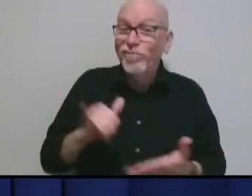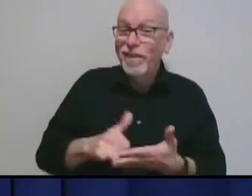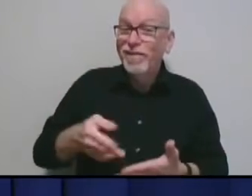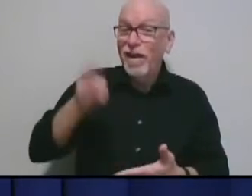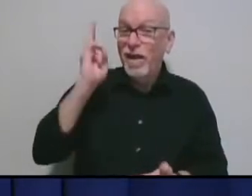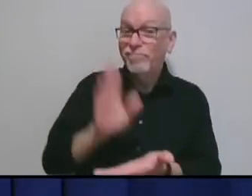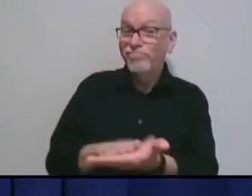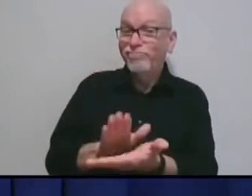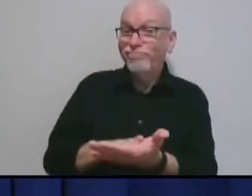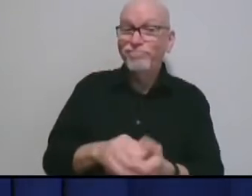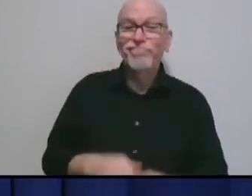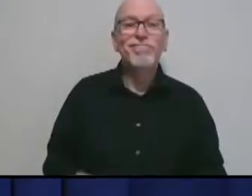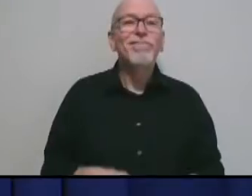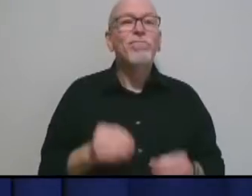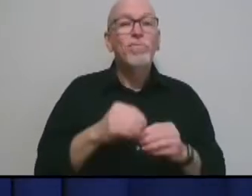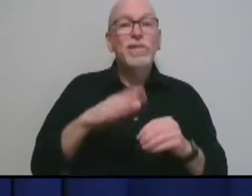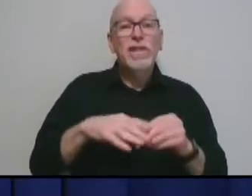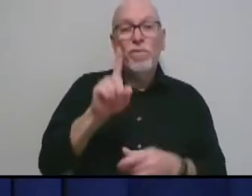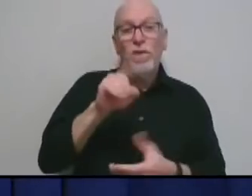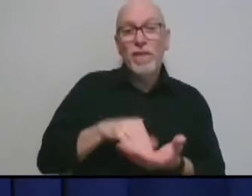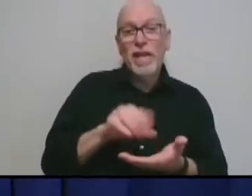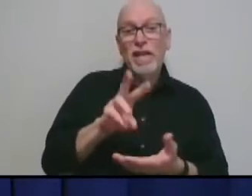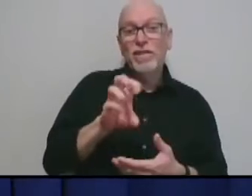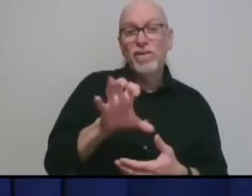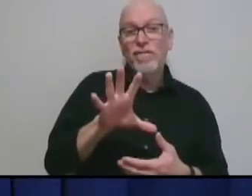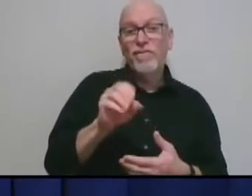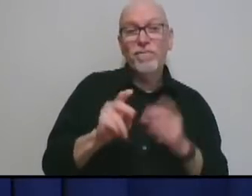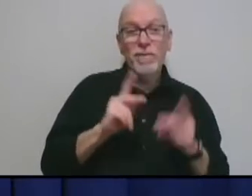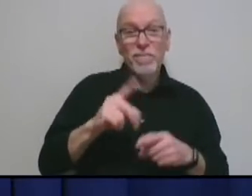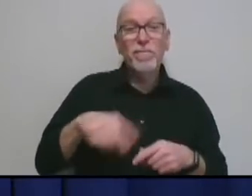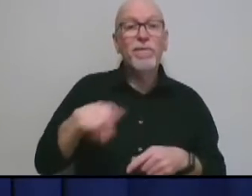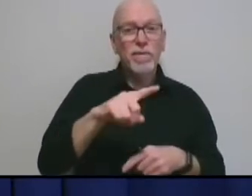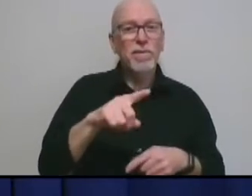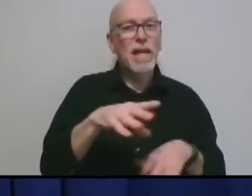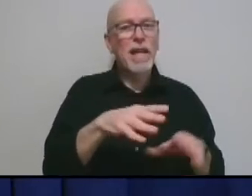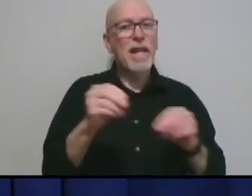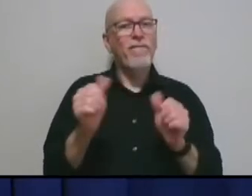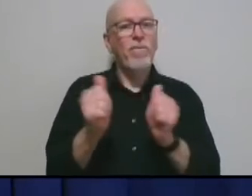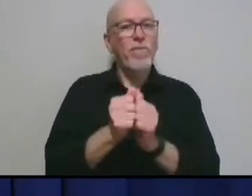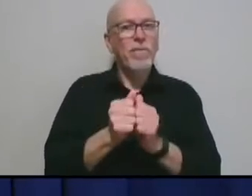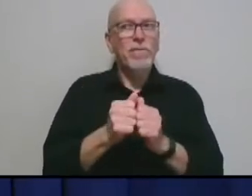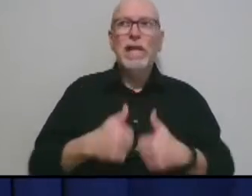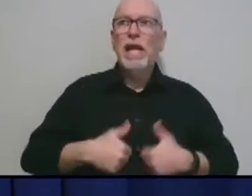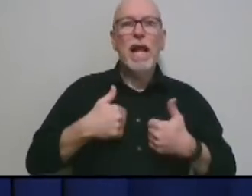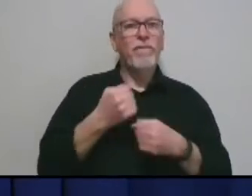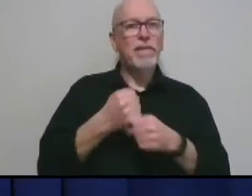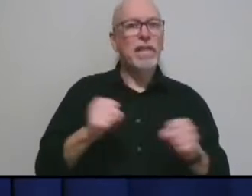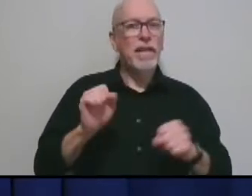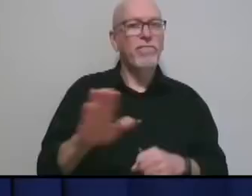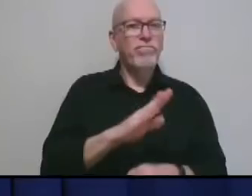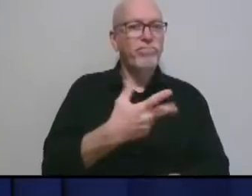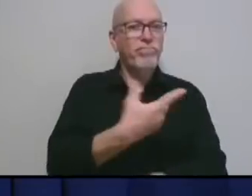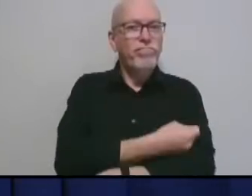than 16,500 people left the Speedway with a life-saving vaccine. We now have